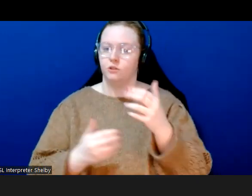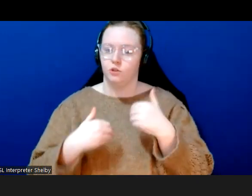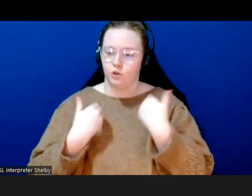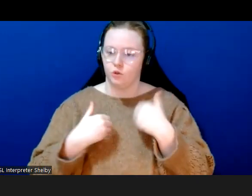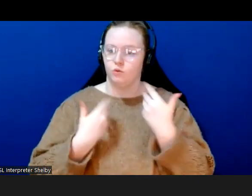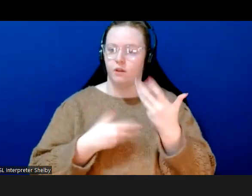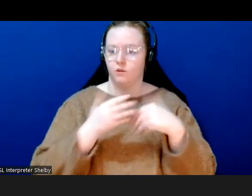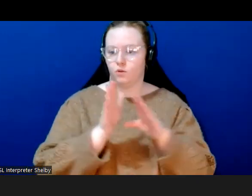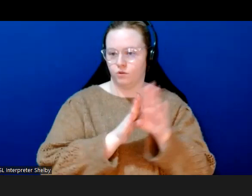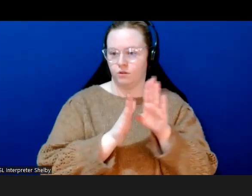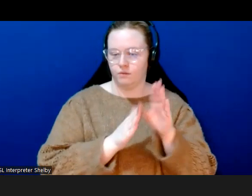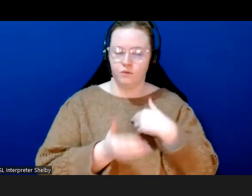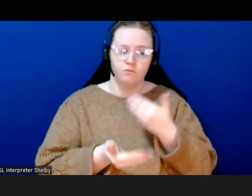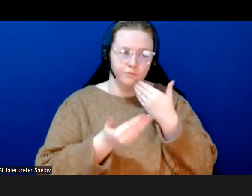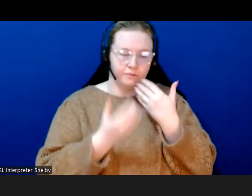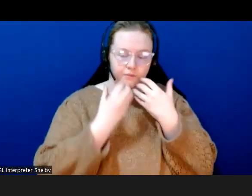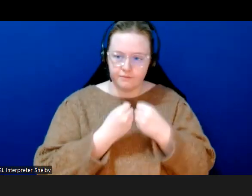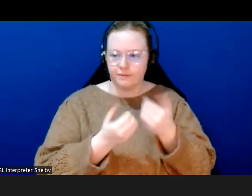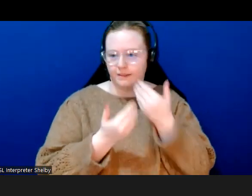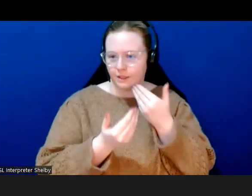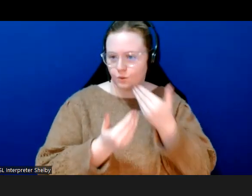are greatly thankful for.